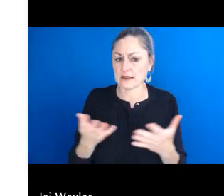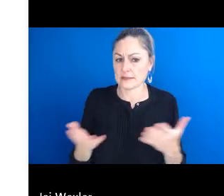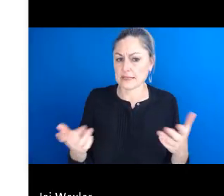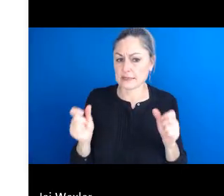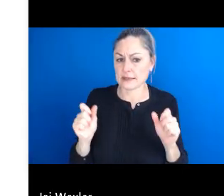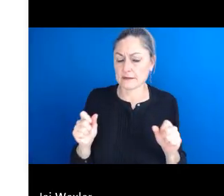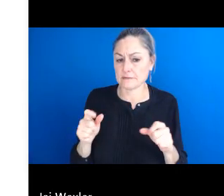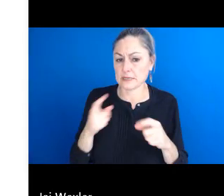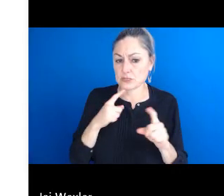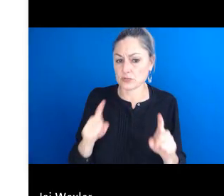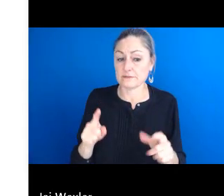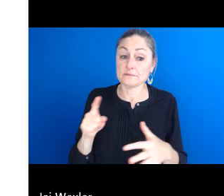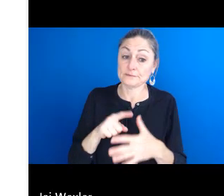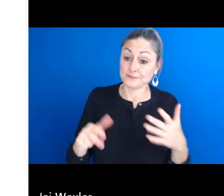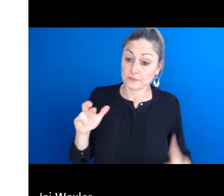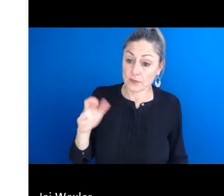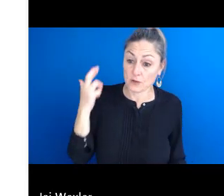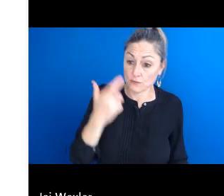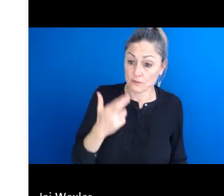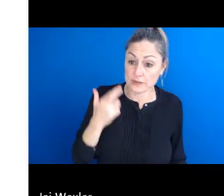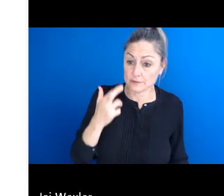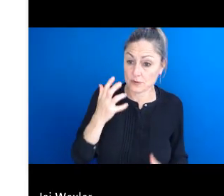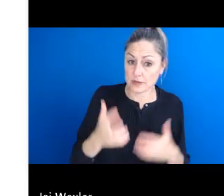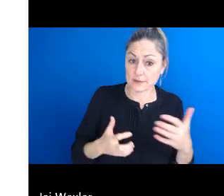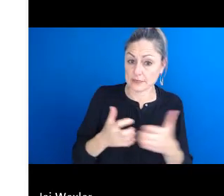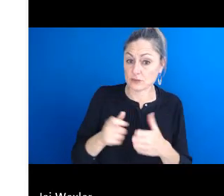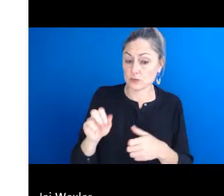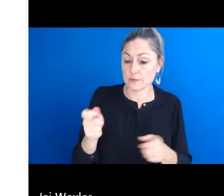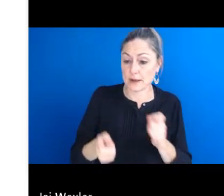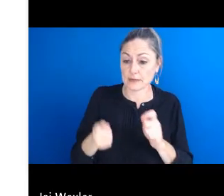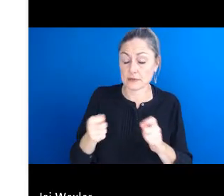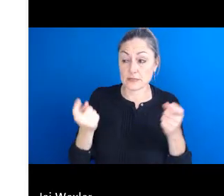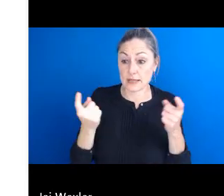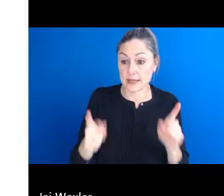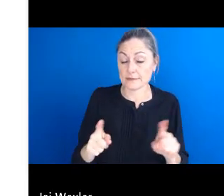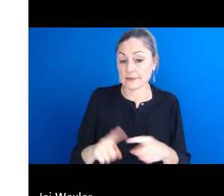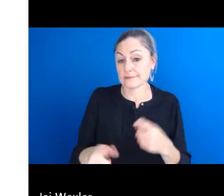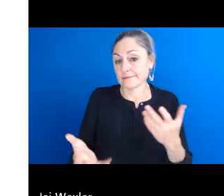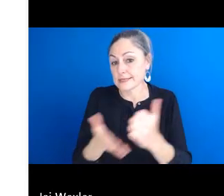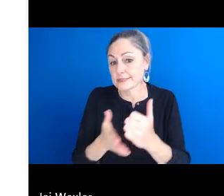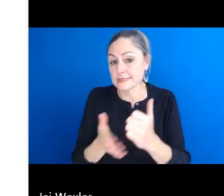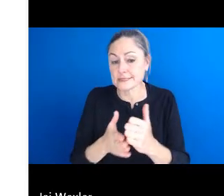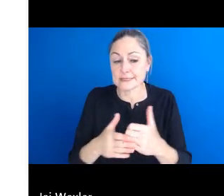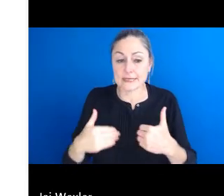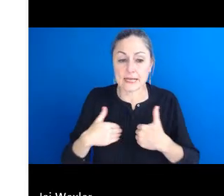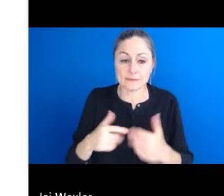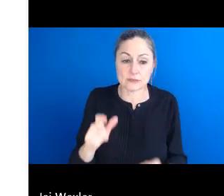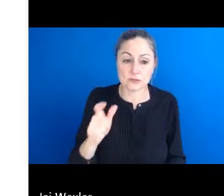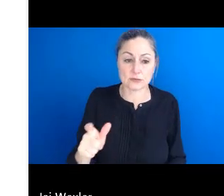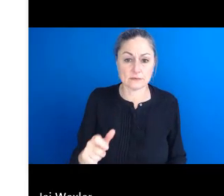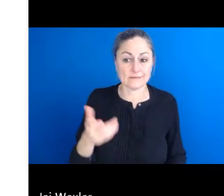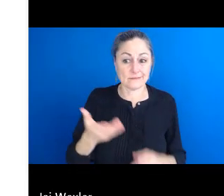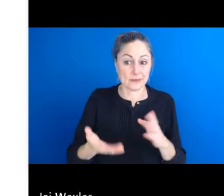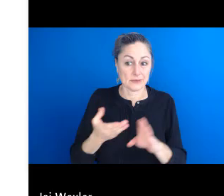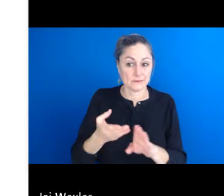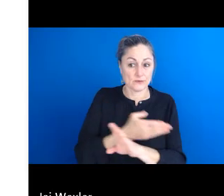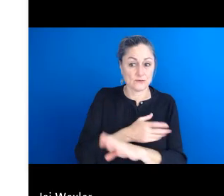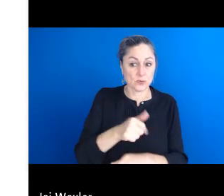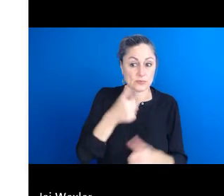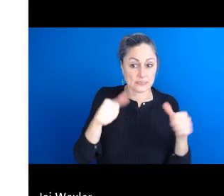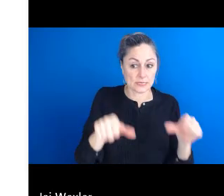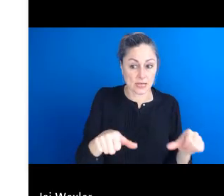could be that that reasonable accommodation or modification is made, so that assistance animal is granted, whereas it had been denied before. Could